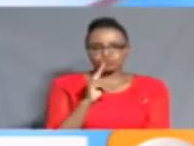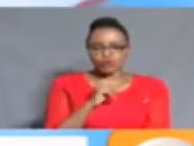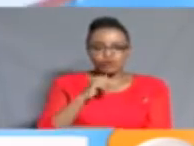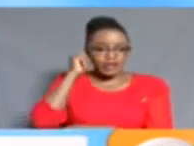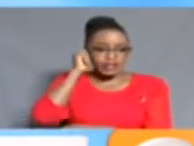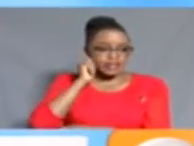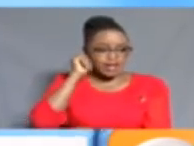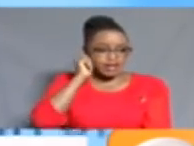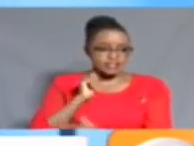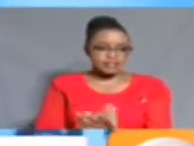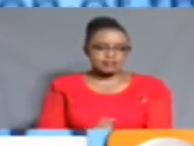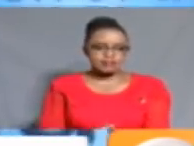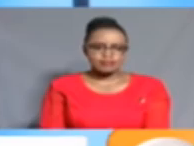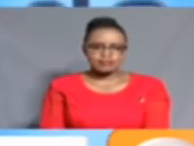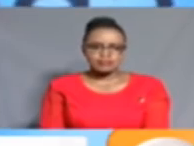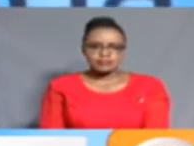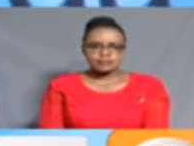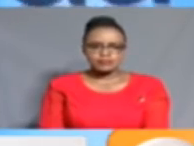Nandi,